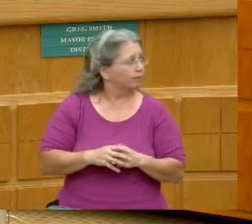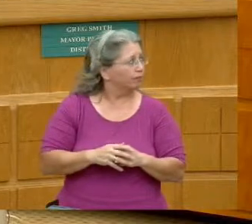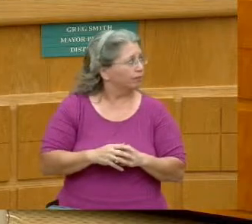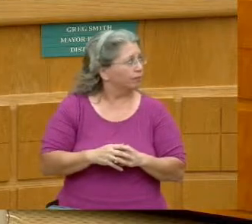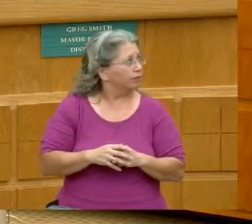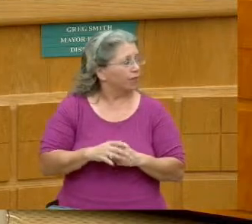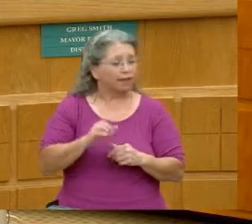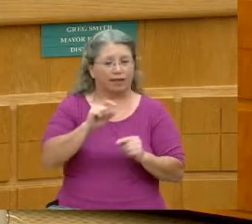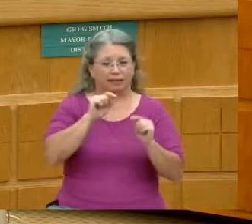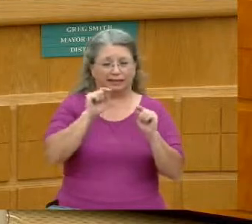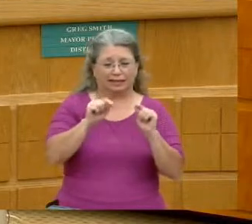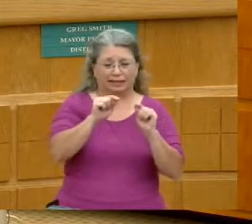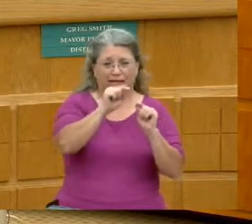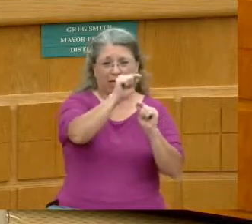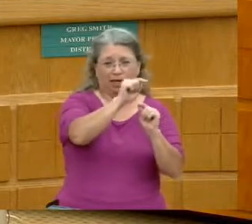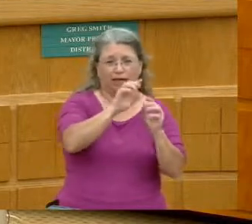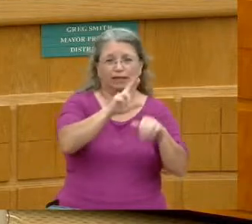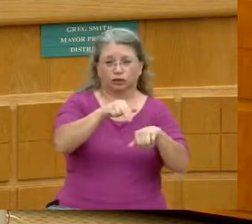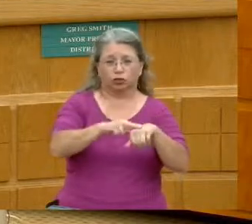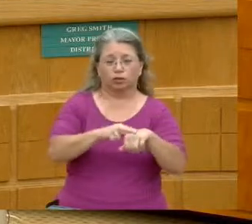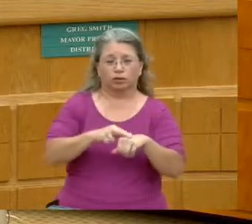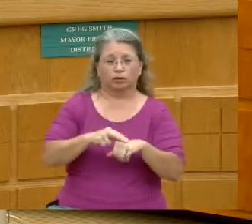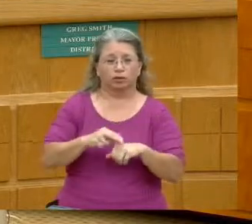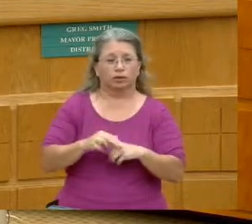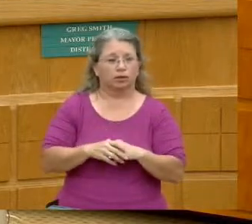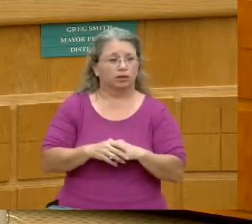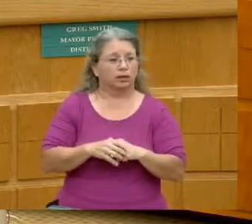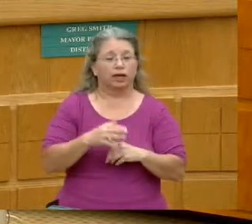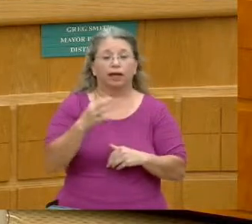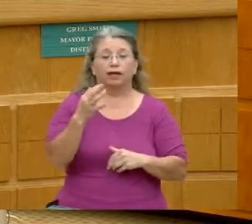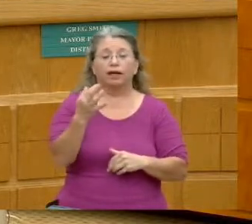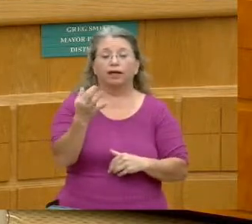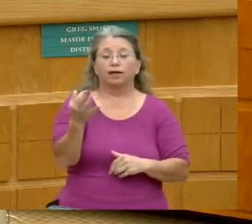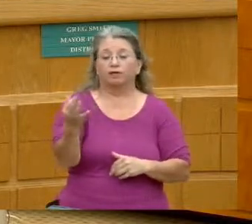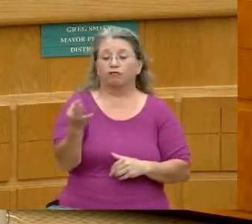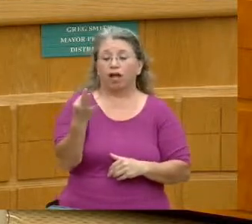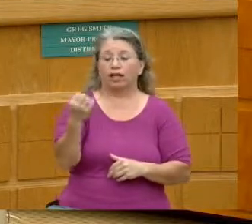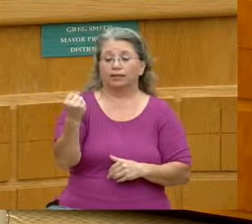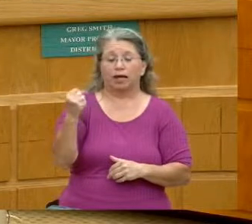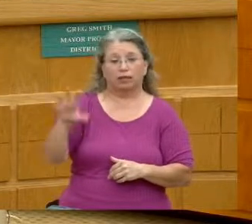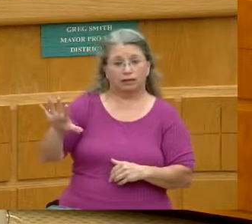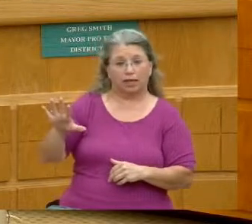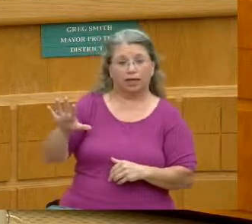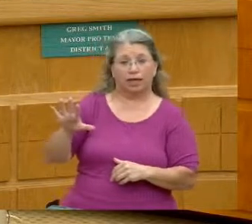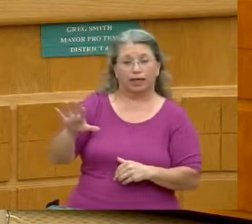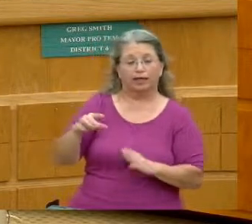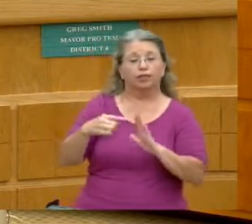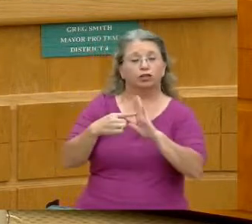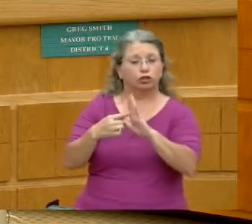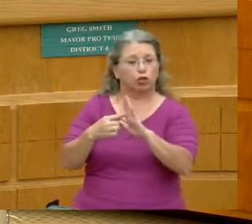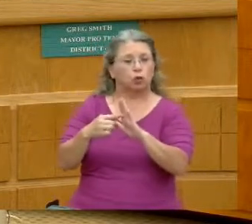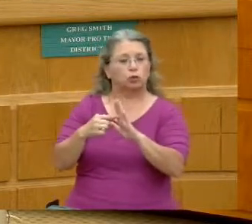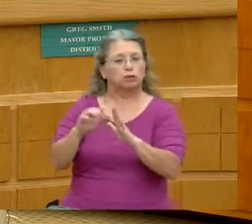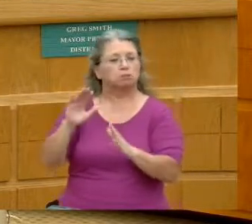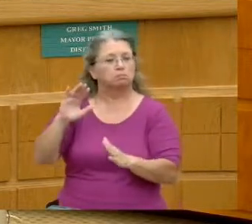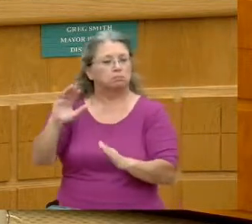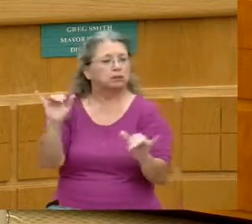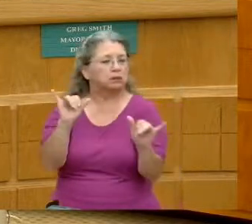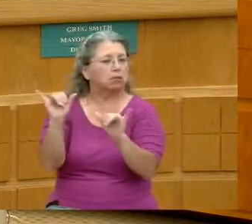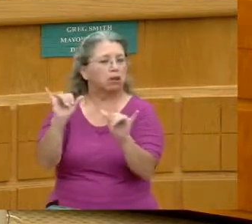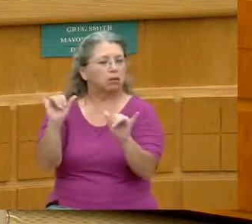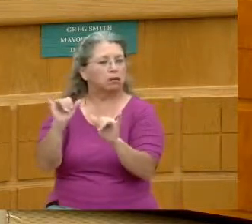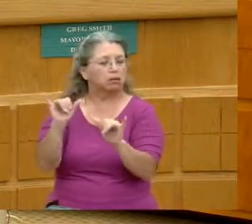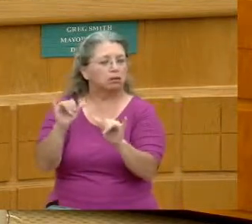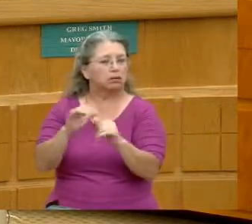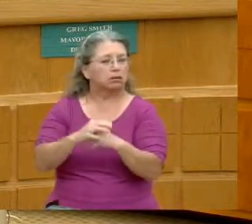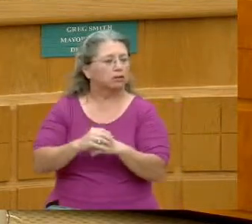this broken out by weekdays and weekends, essentially. Friday through Sunday show a similar pattern, and it's a lot more pleasing to see 2 lines than